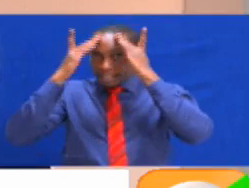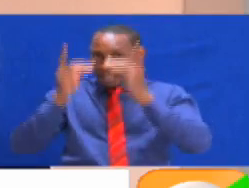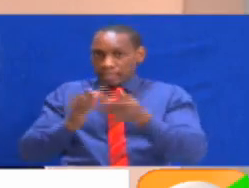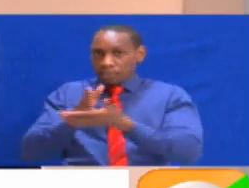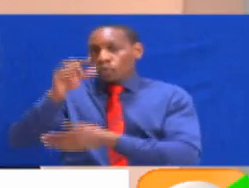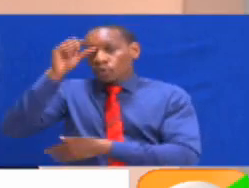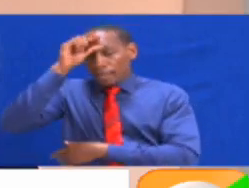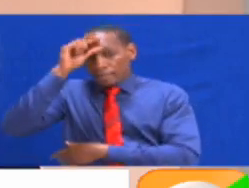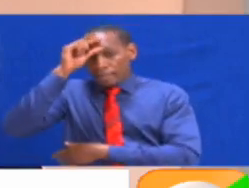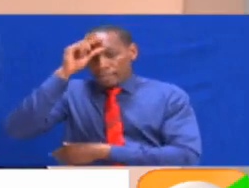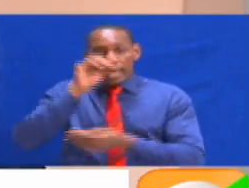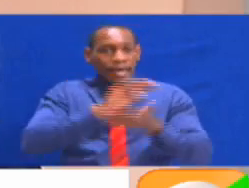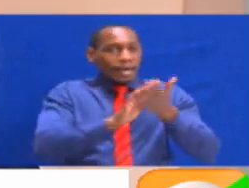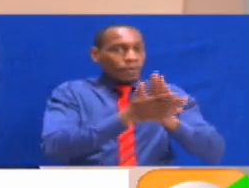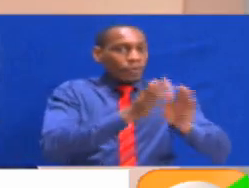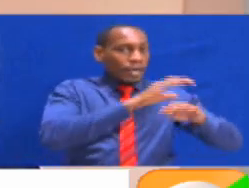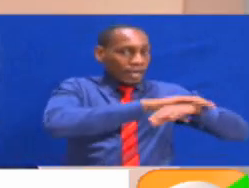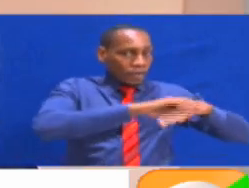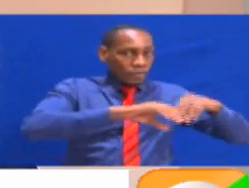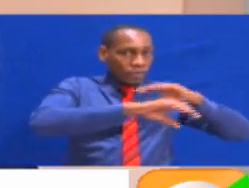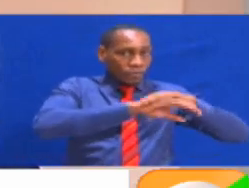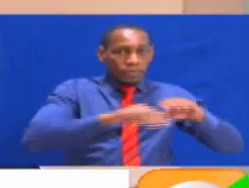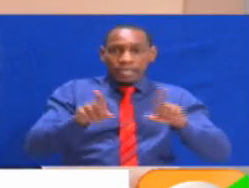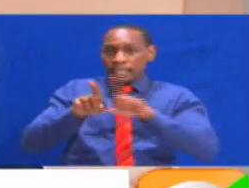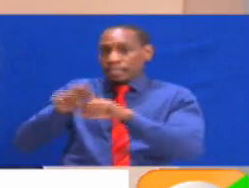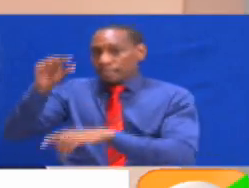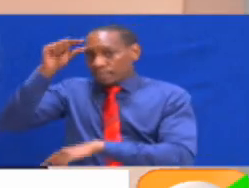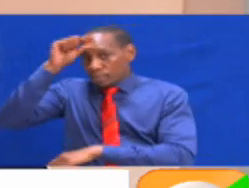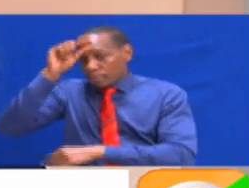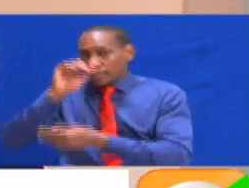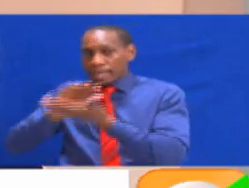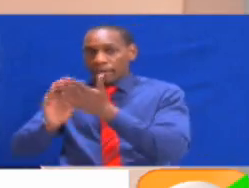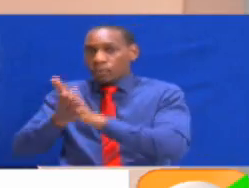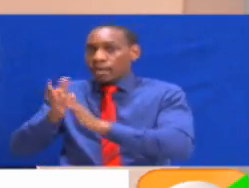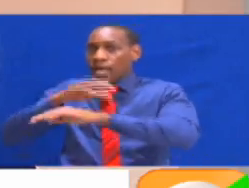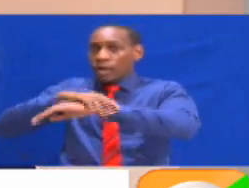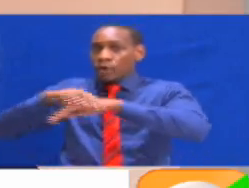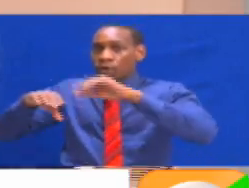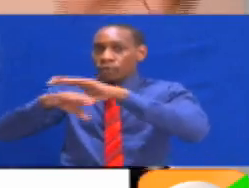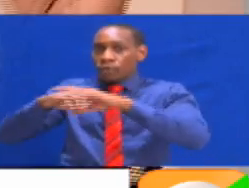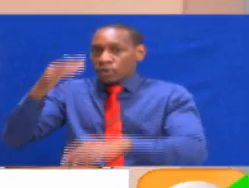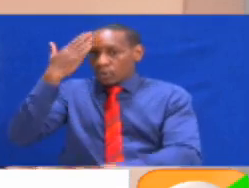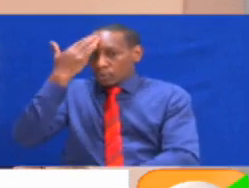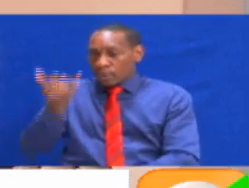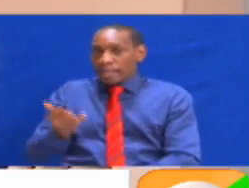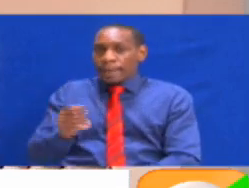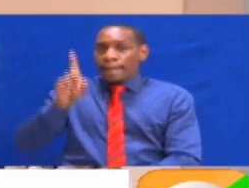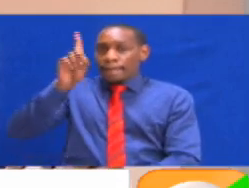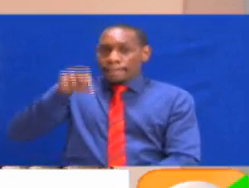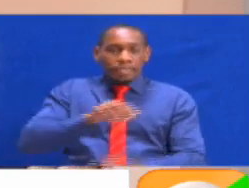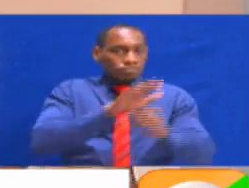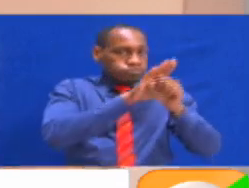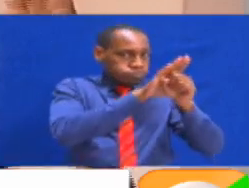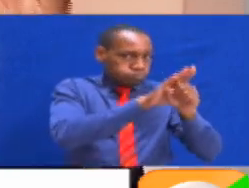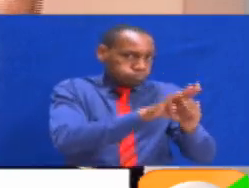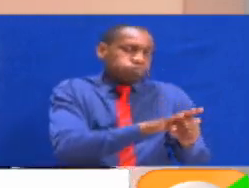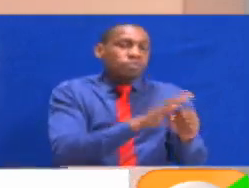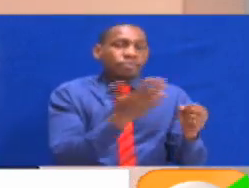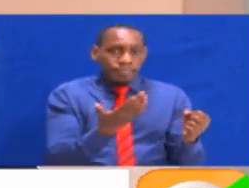government have no comfort. On the other hand, the government also has no comfort because you have to disadvantage